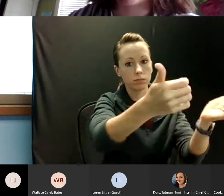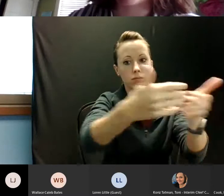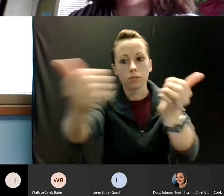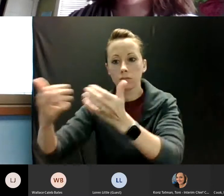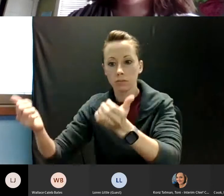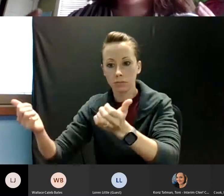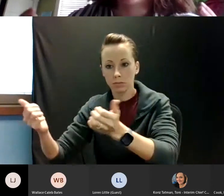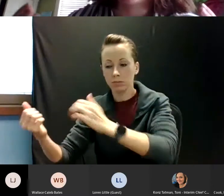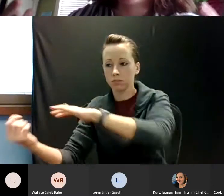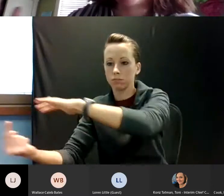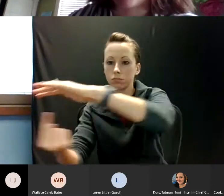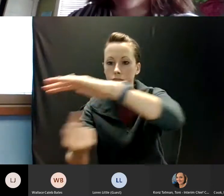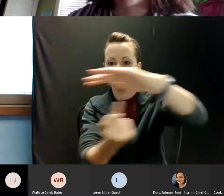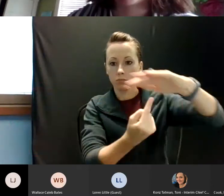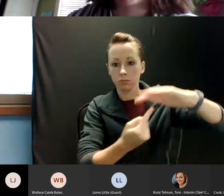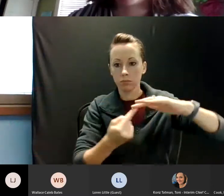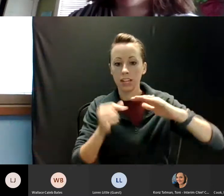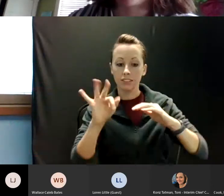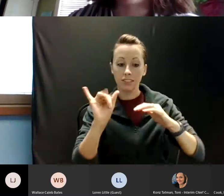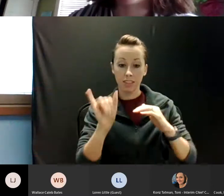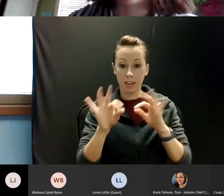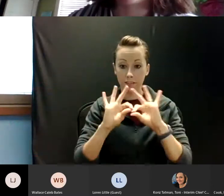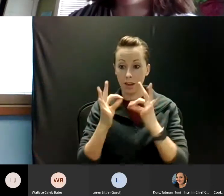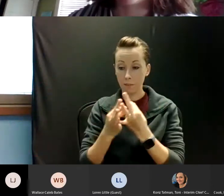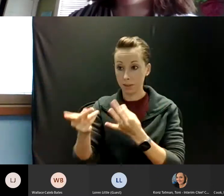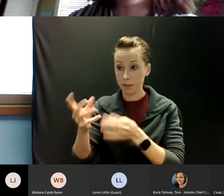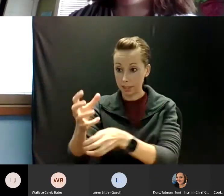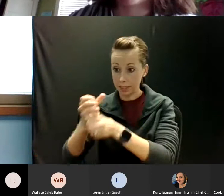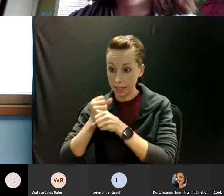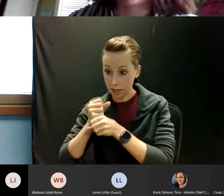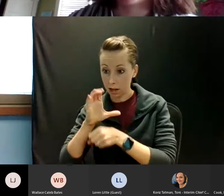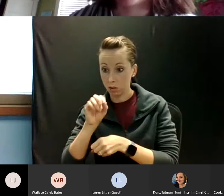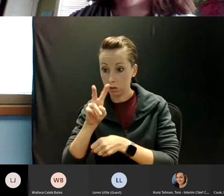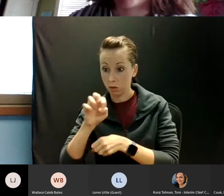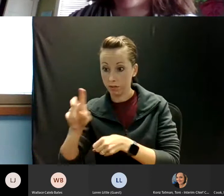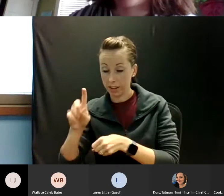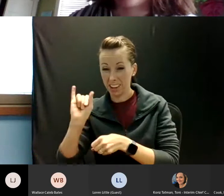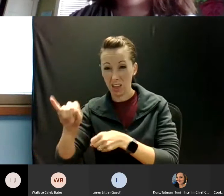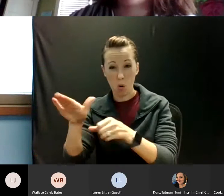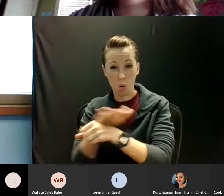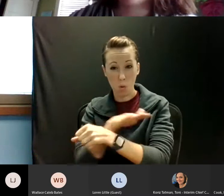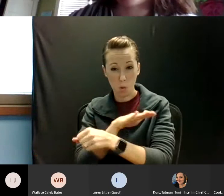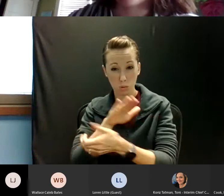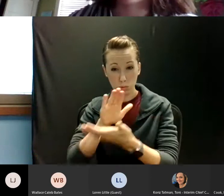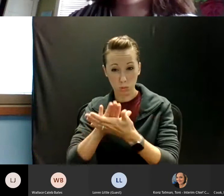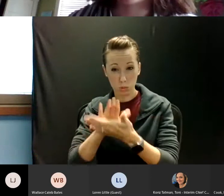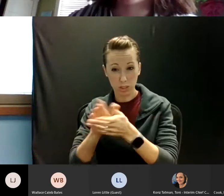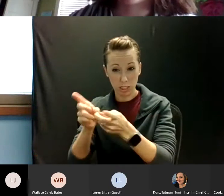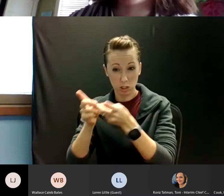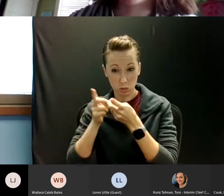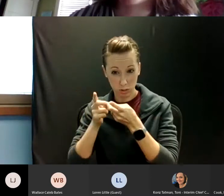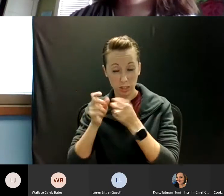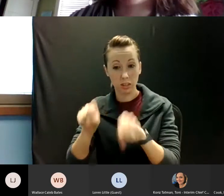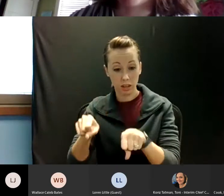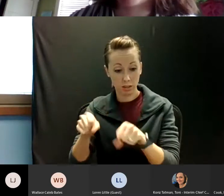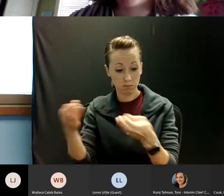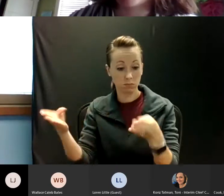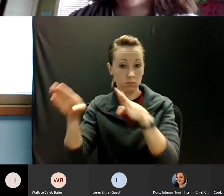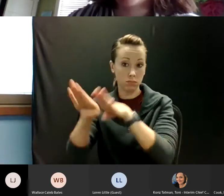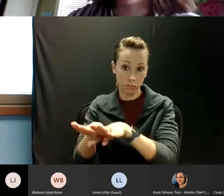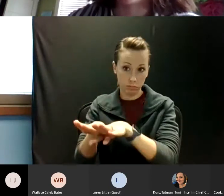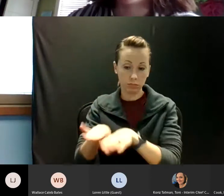it, they can potentially infect all of the schools in a district and shut down a whole district. And so